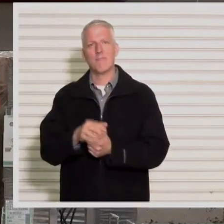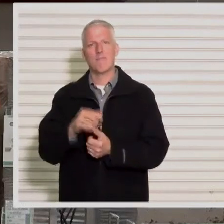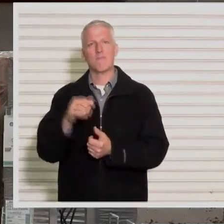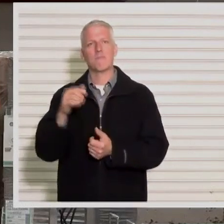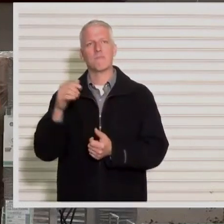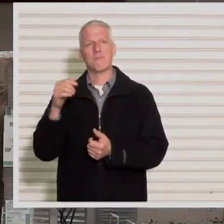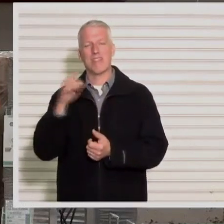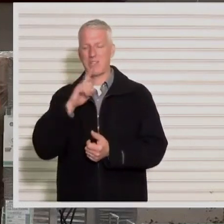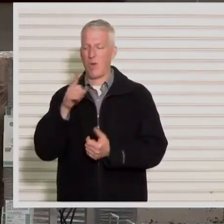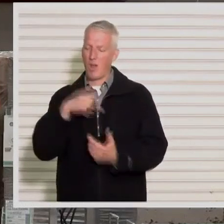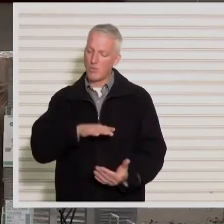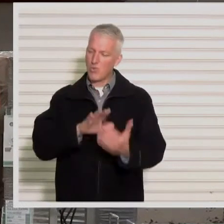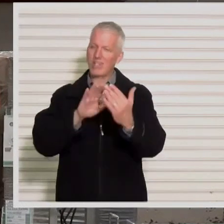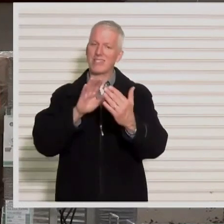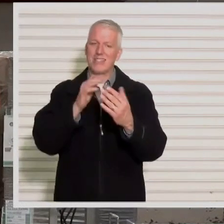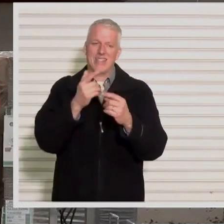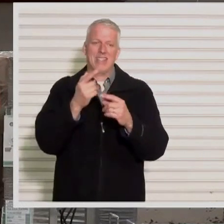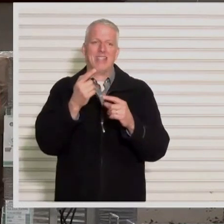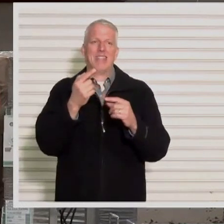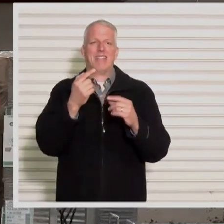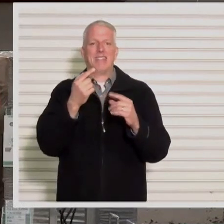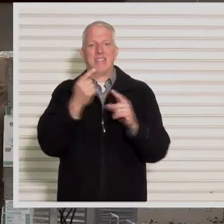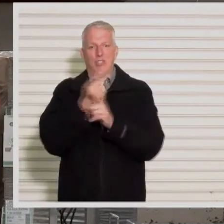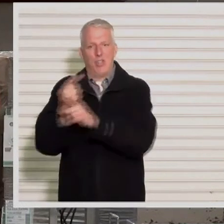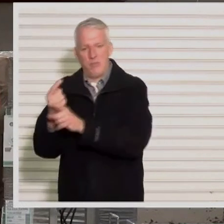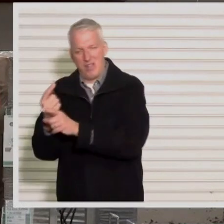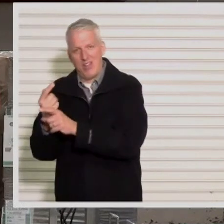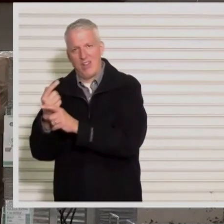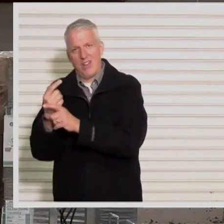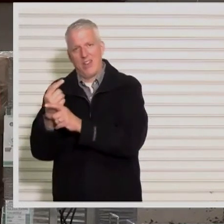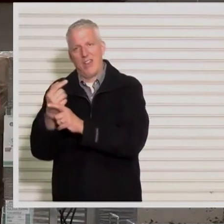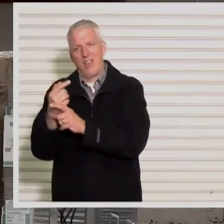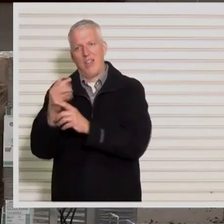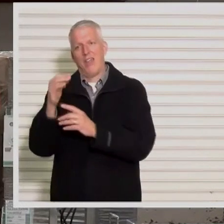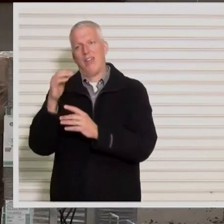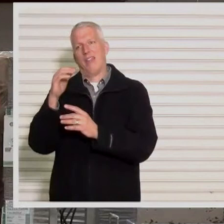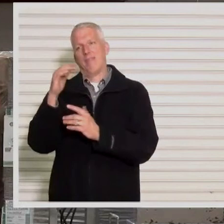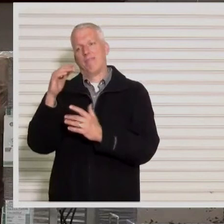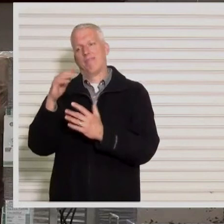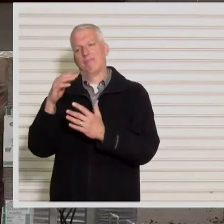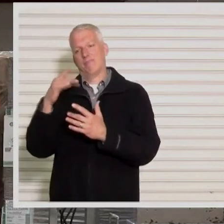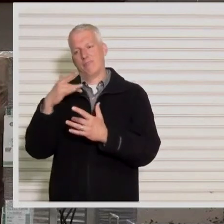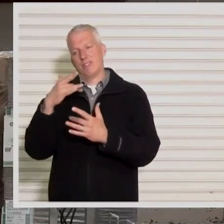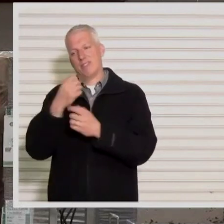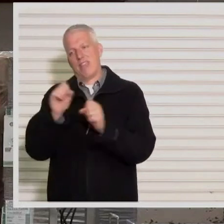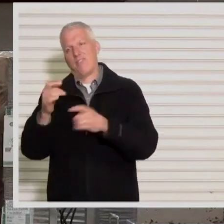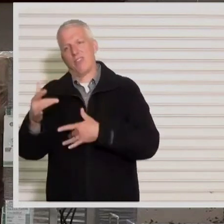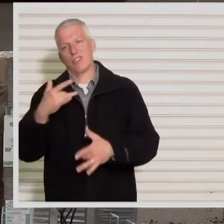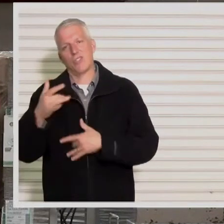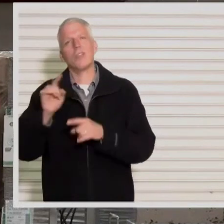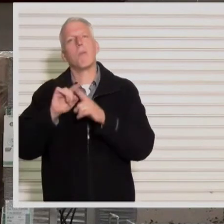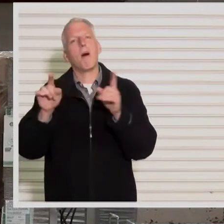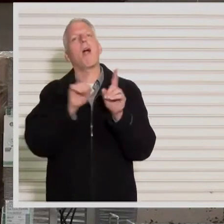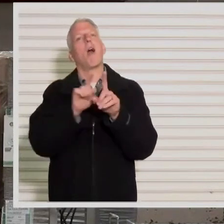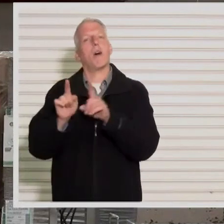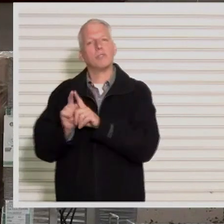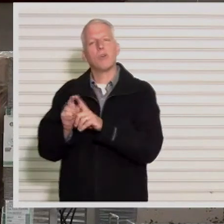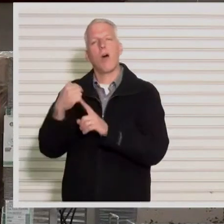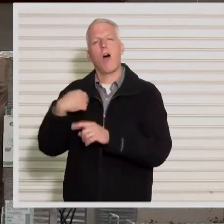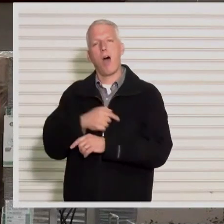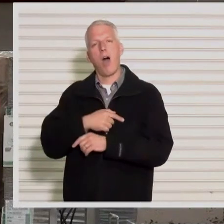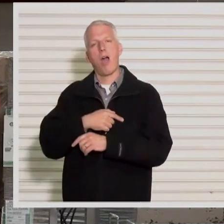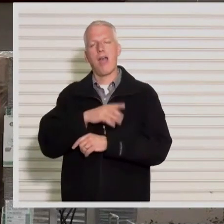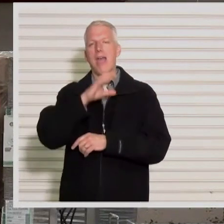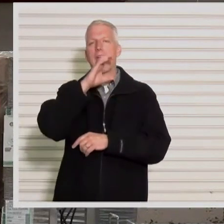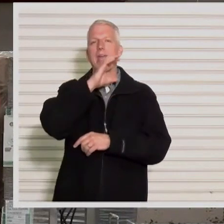legitimate safety concerns not just our teachers have about returning back into in-person instruction, but also our